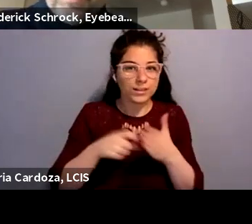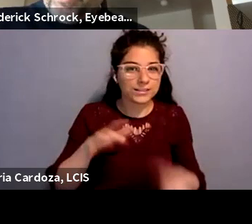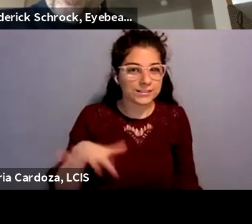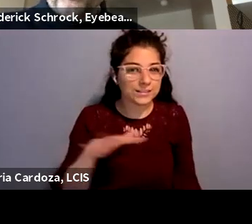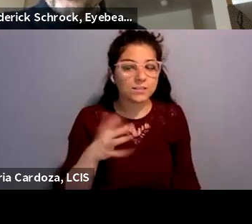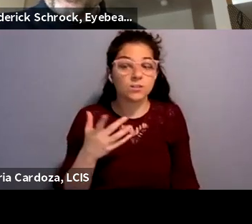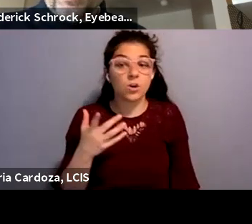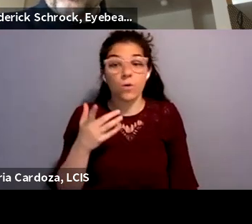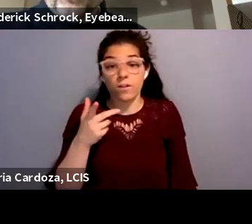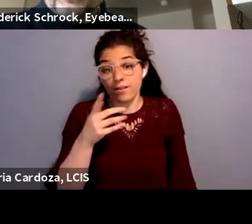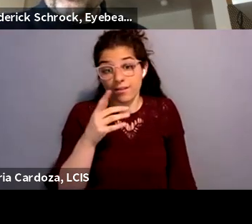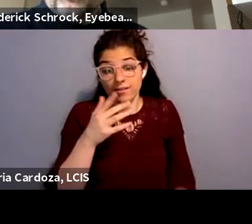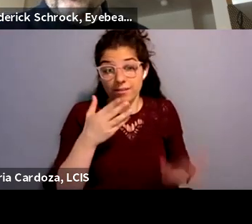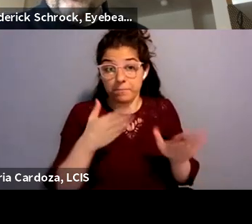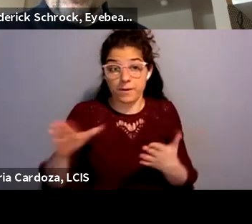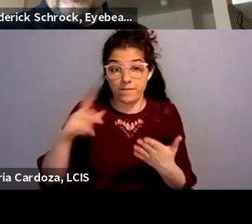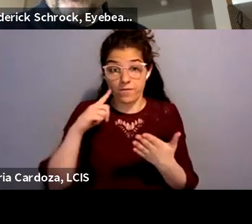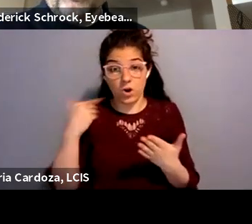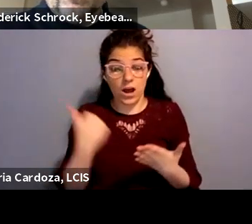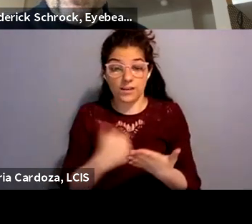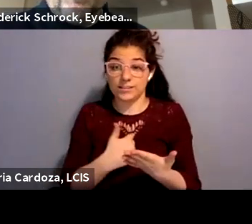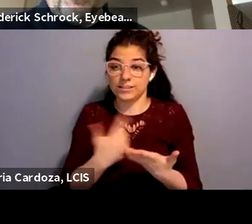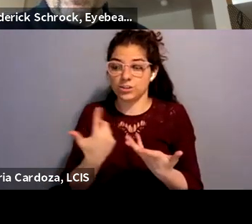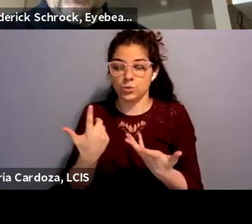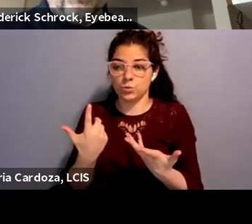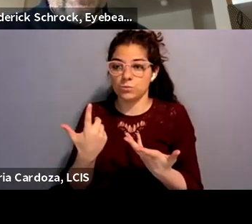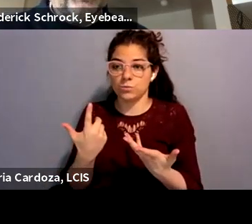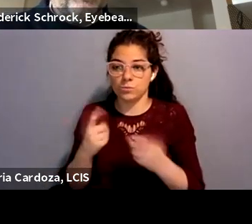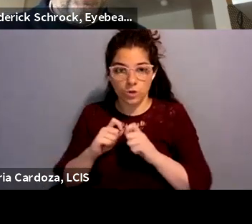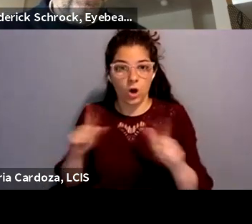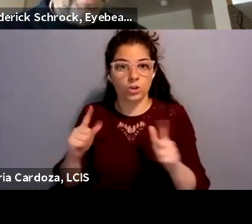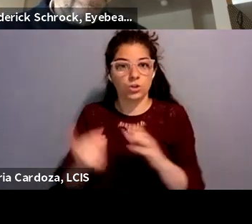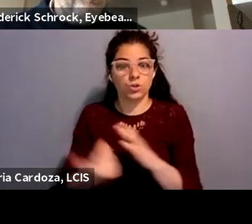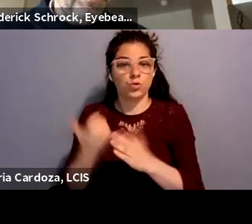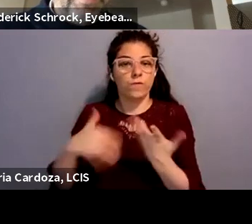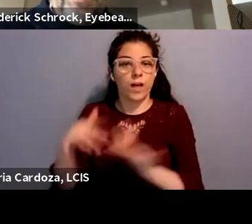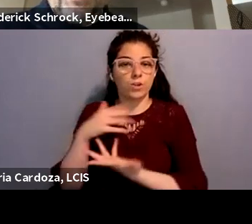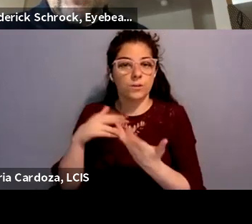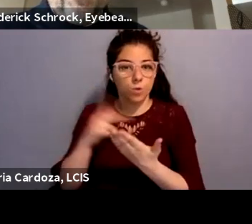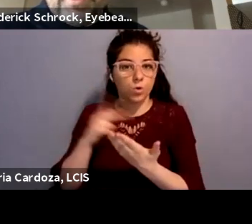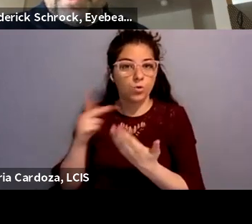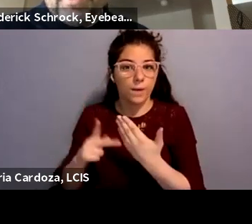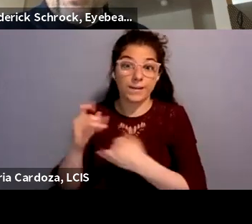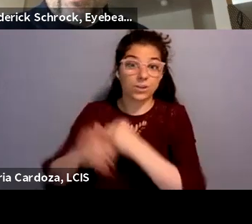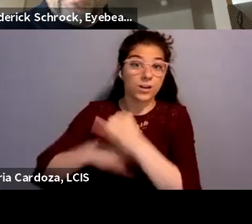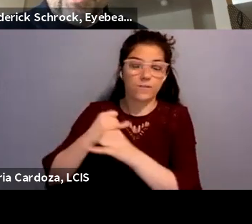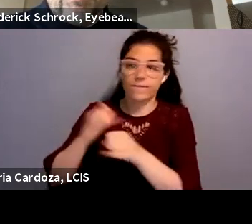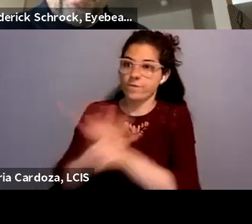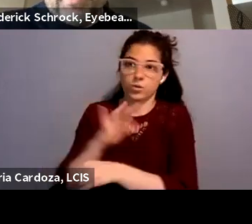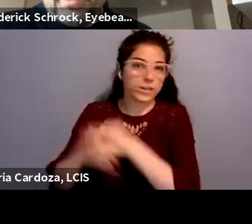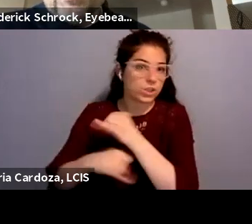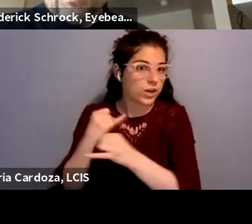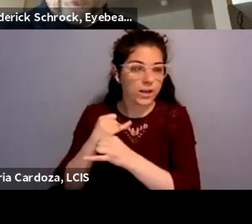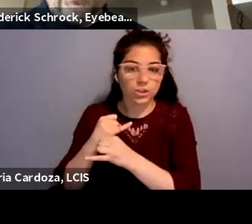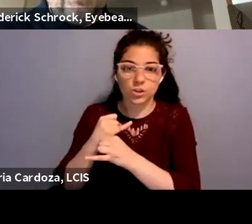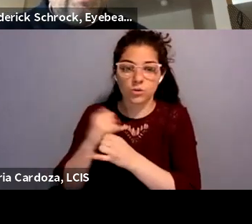the pivot for us then was to launch a new fellowship program, a fully international fellowship